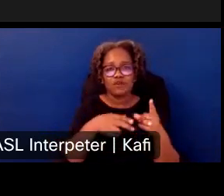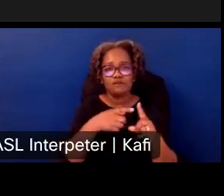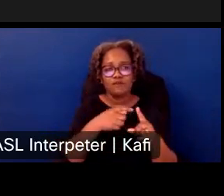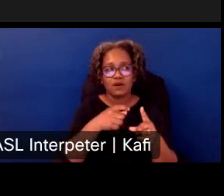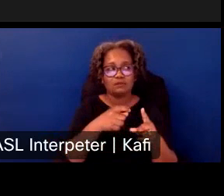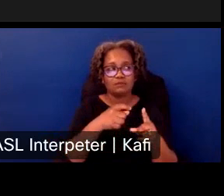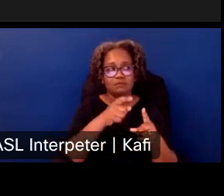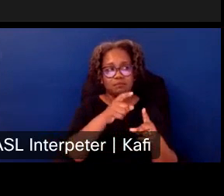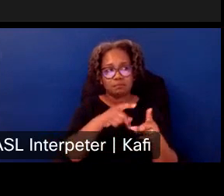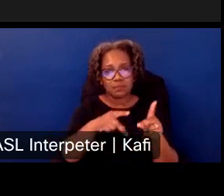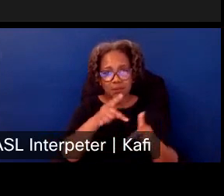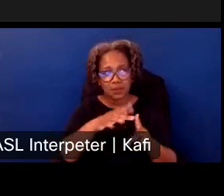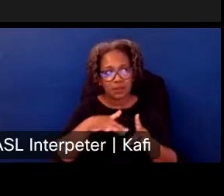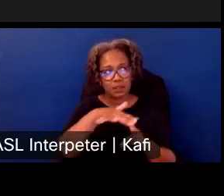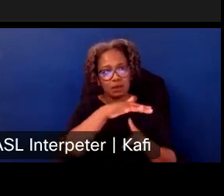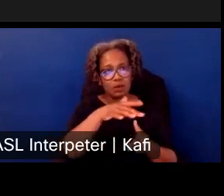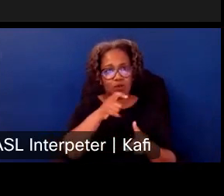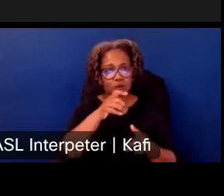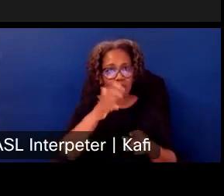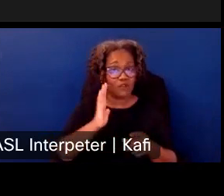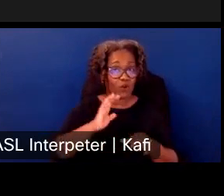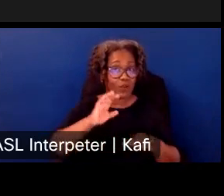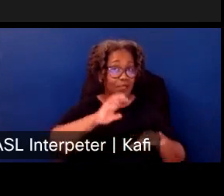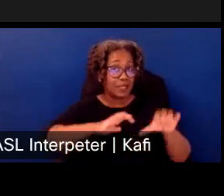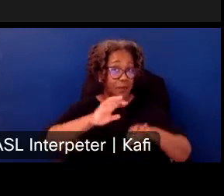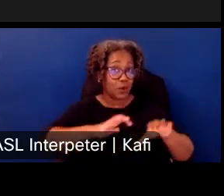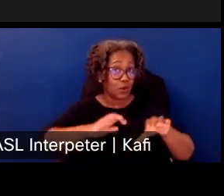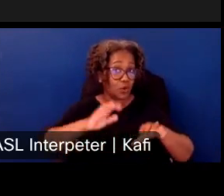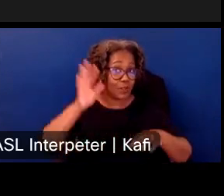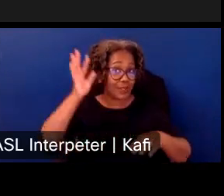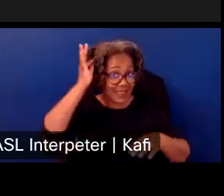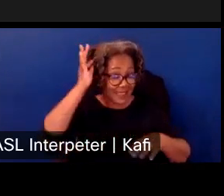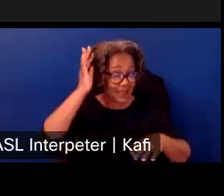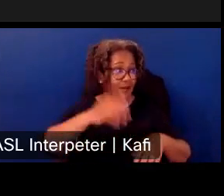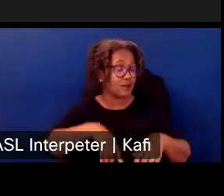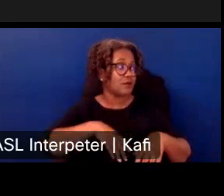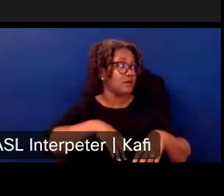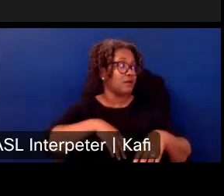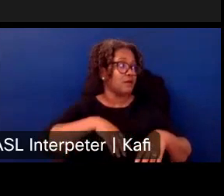hair to unchemical treated hair to what we call natural hair.